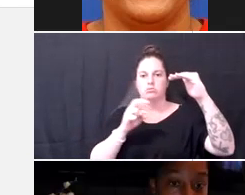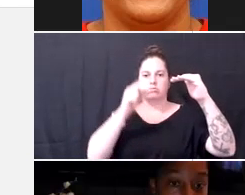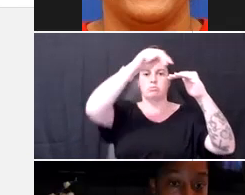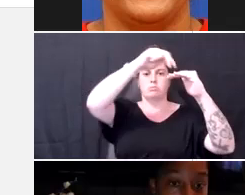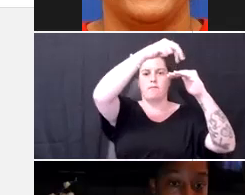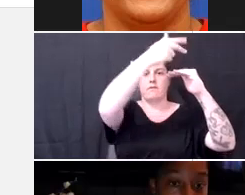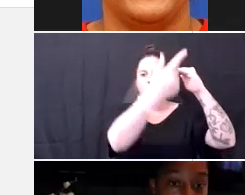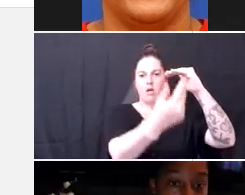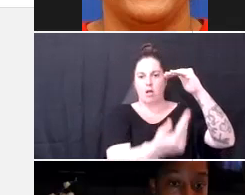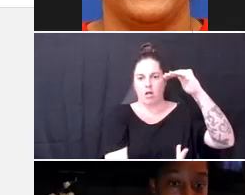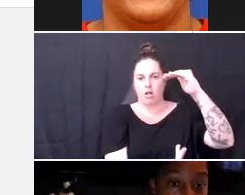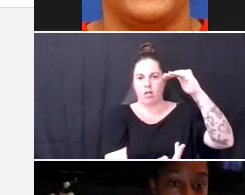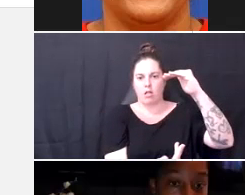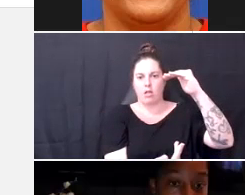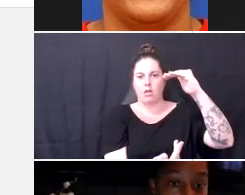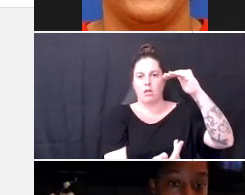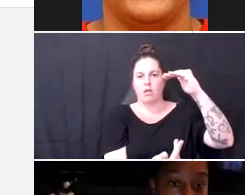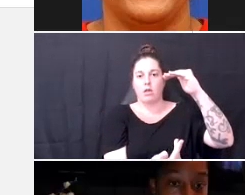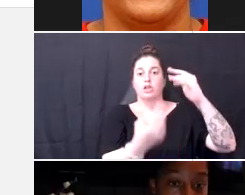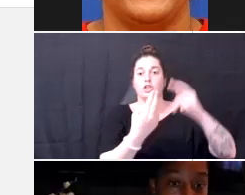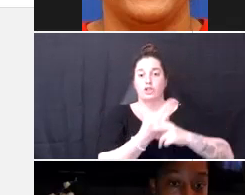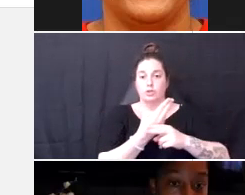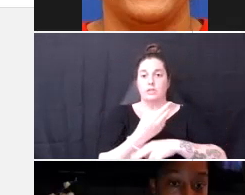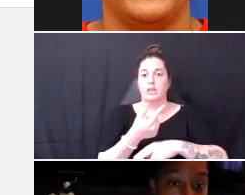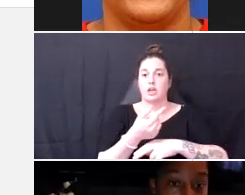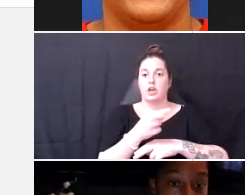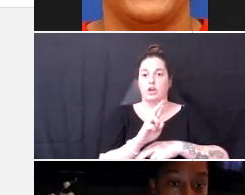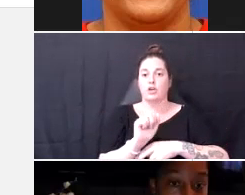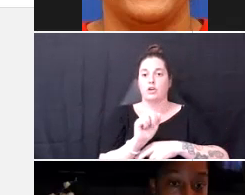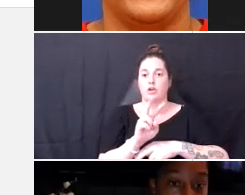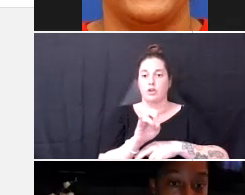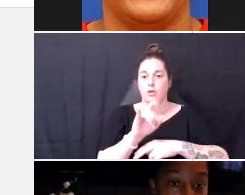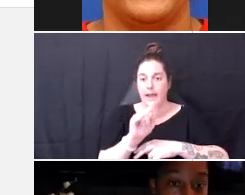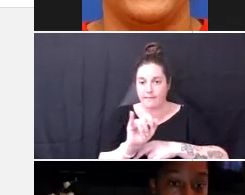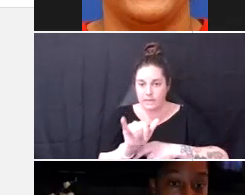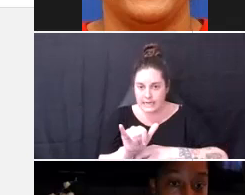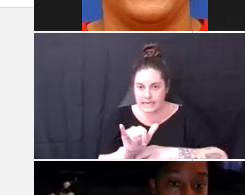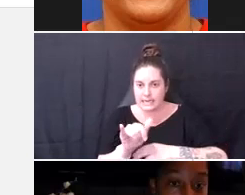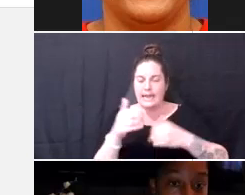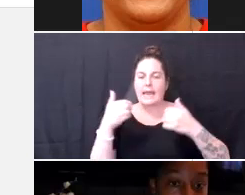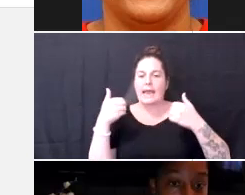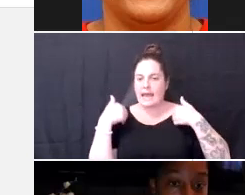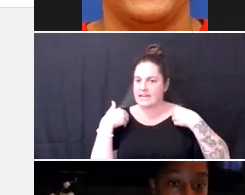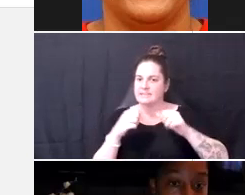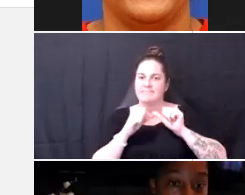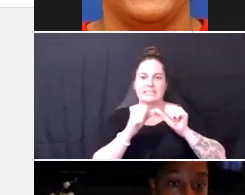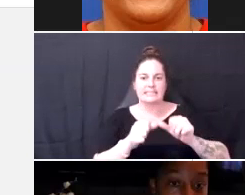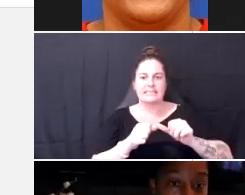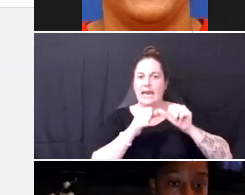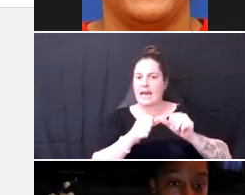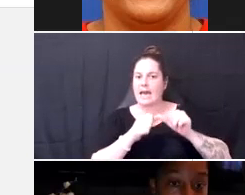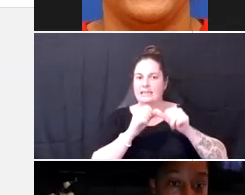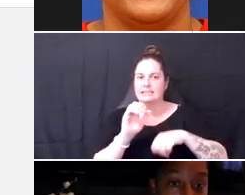of gravity only with a constant acceleration of 9.8 meters per second